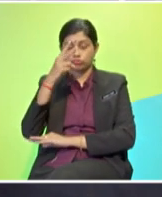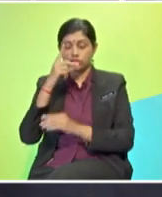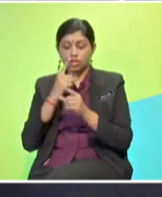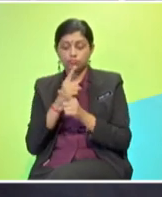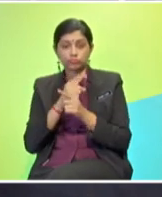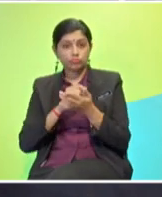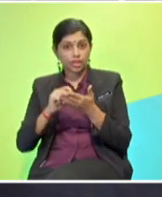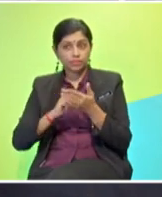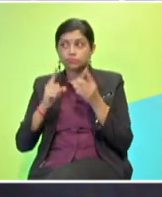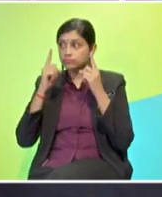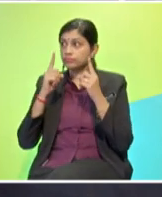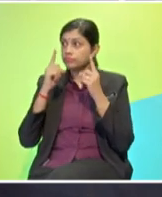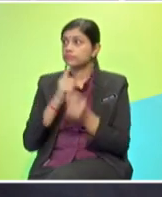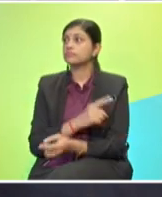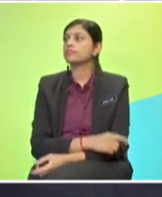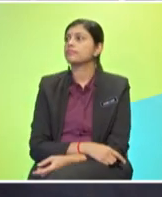G, G